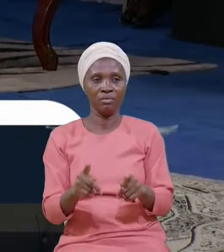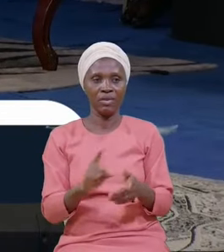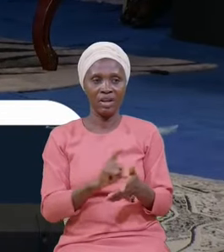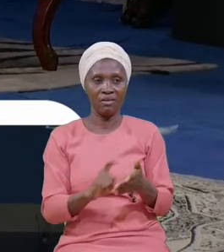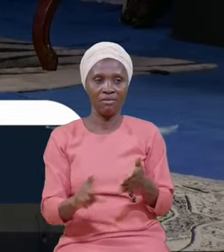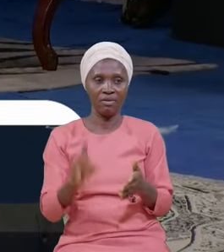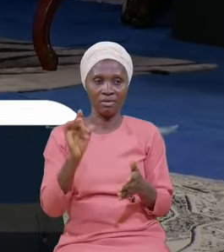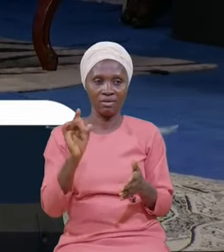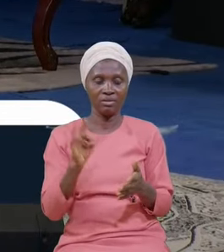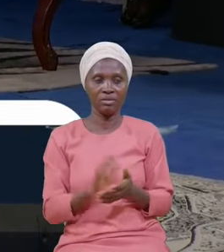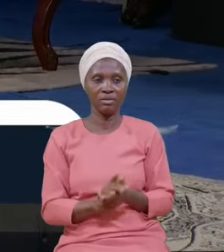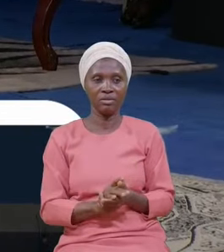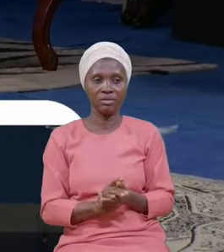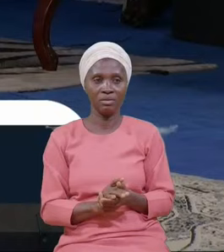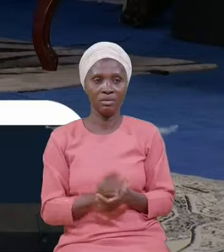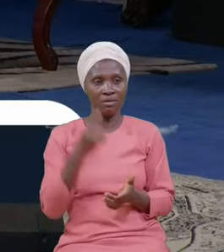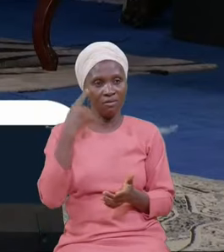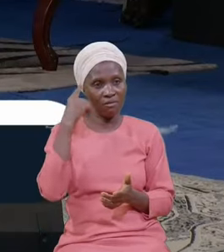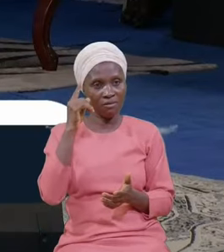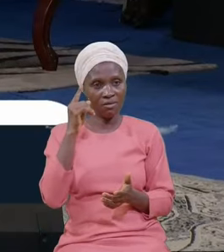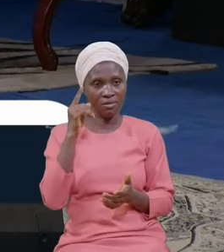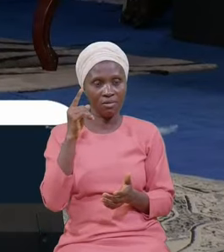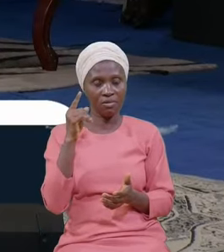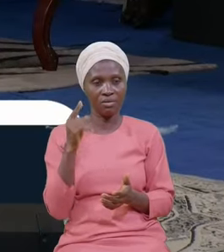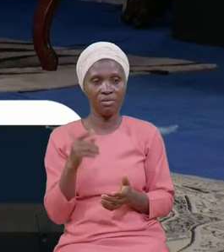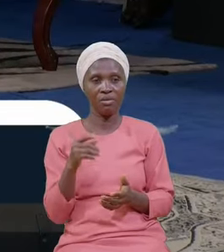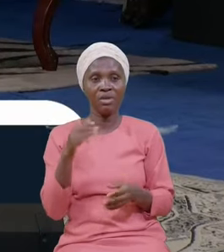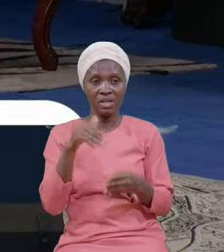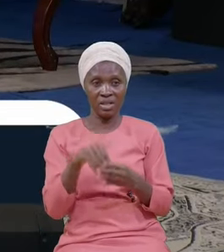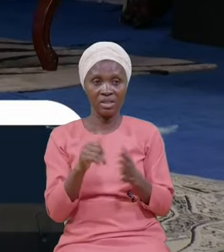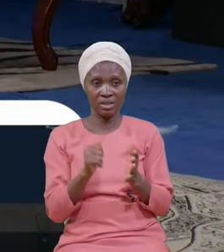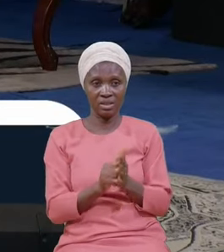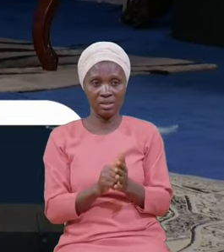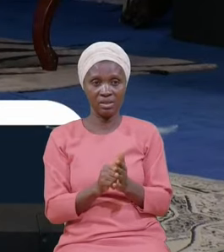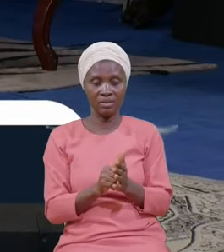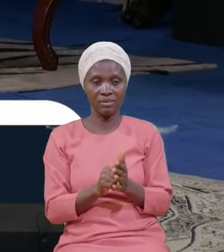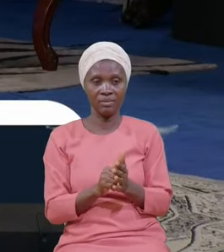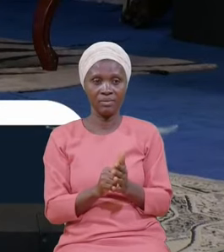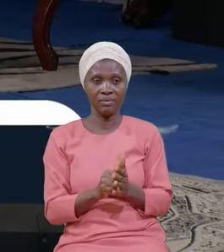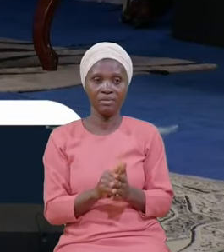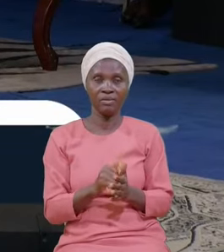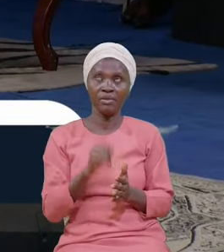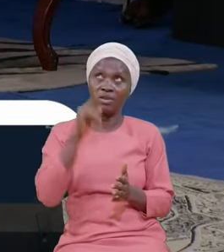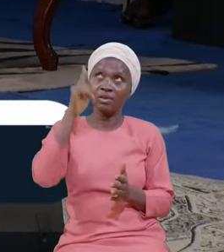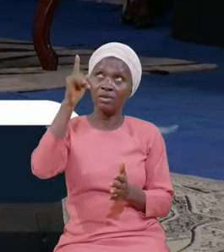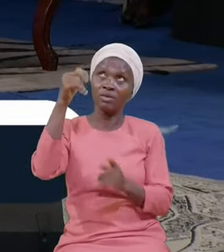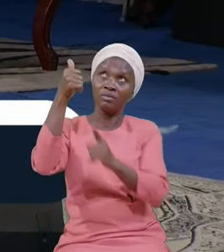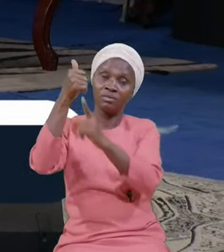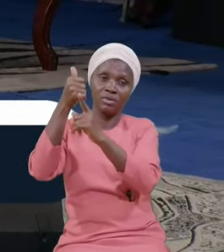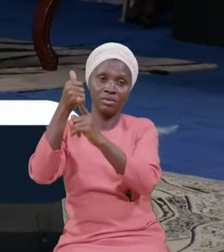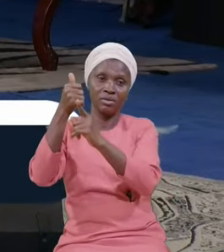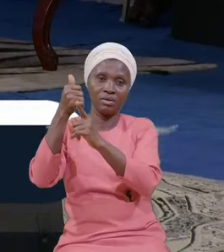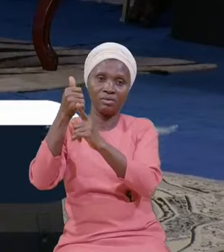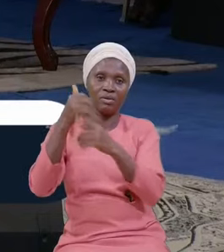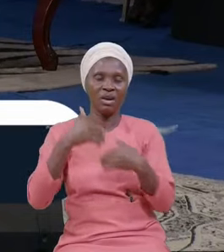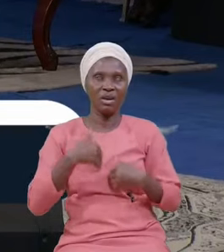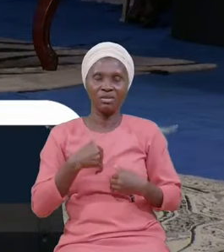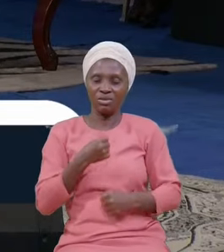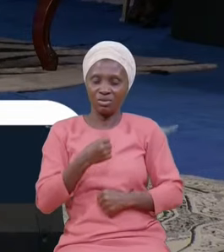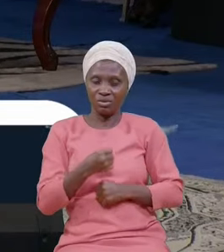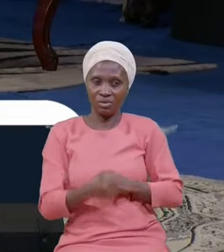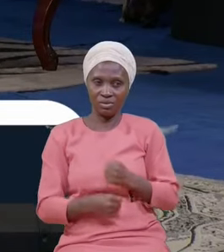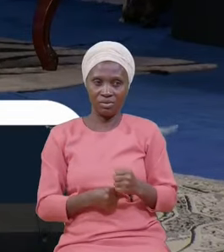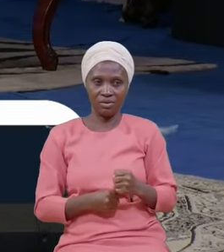18 for he for in that he himself has suffered